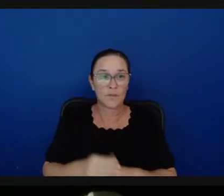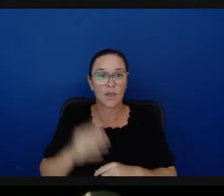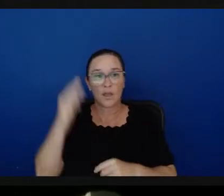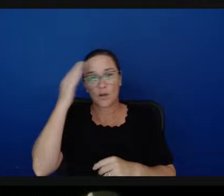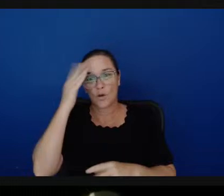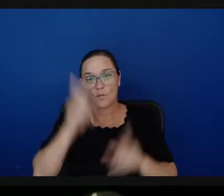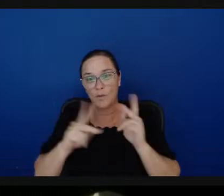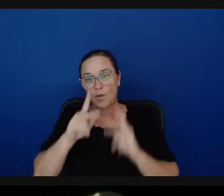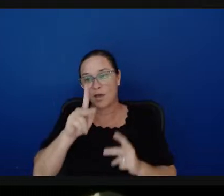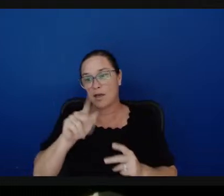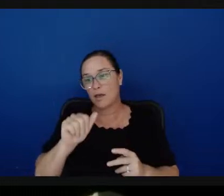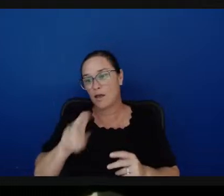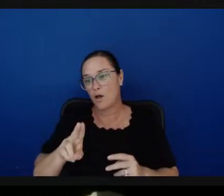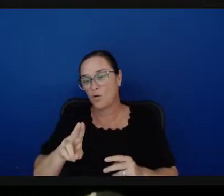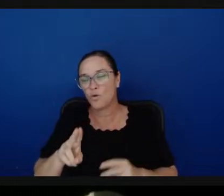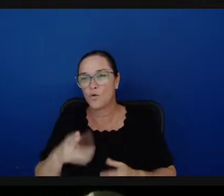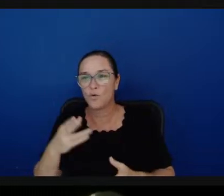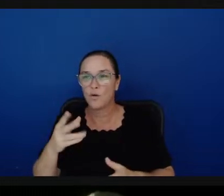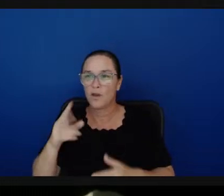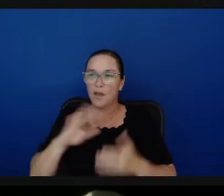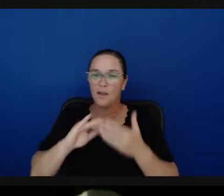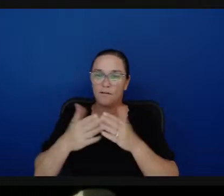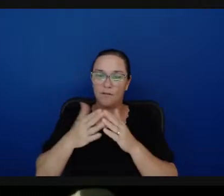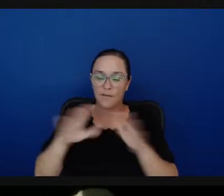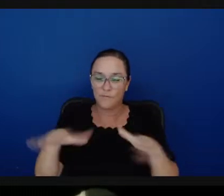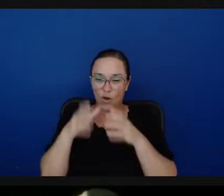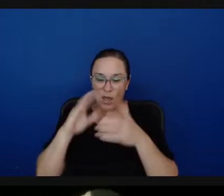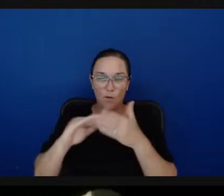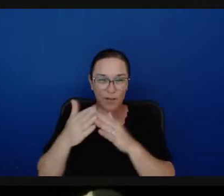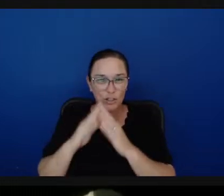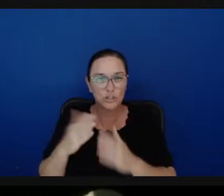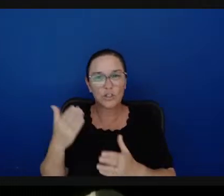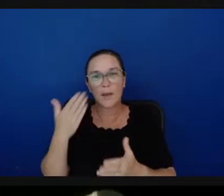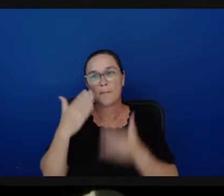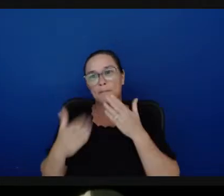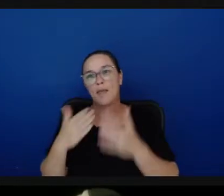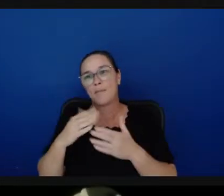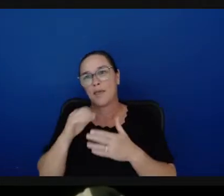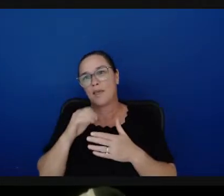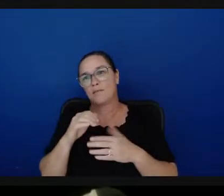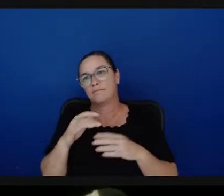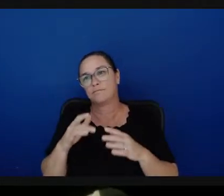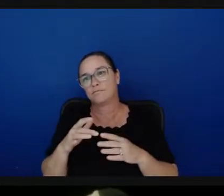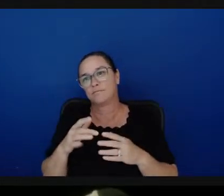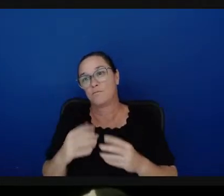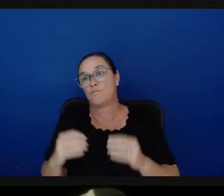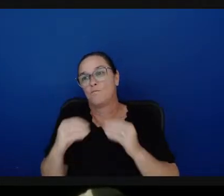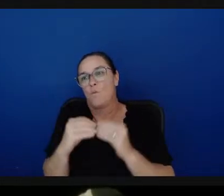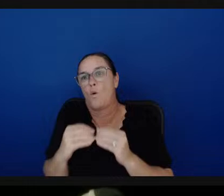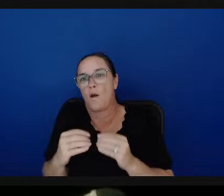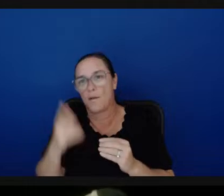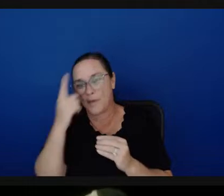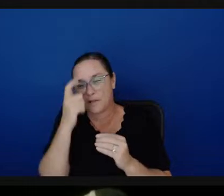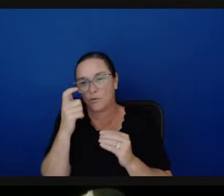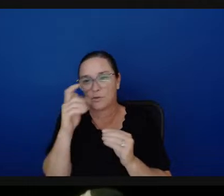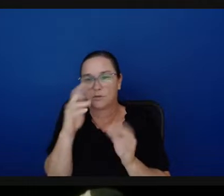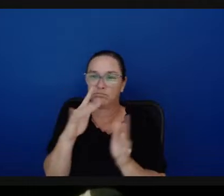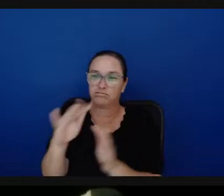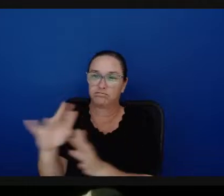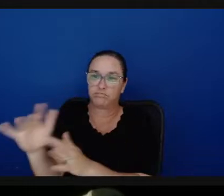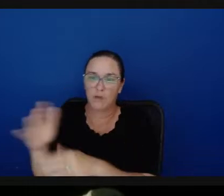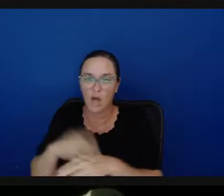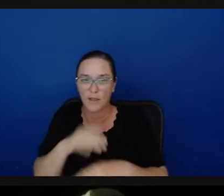Ka'u kind of used to it, maybe got it a little lighter this time than they're typically used to because it was going with the southern winds.